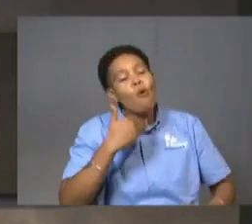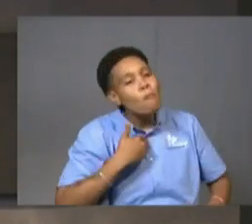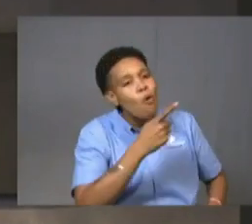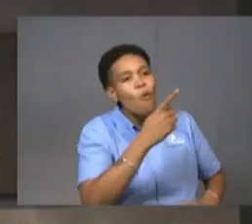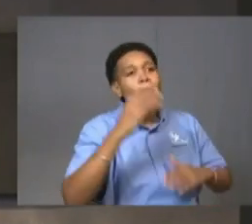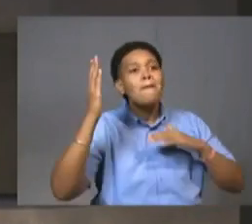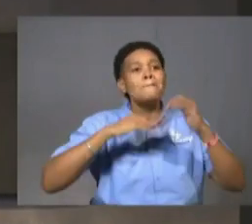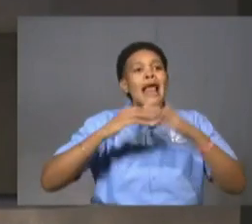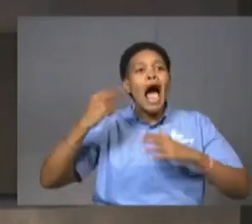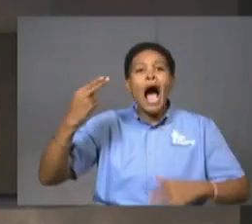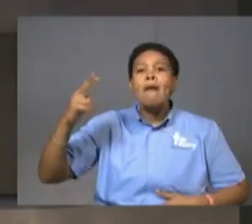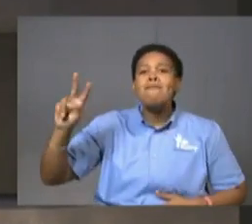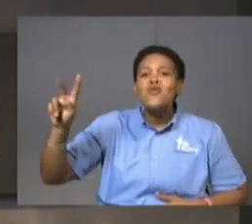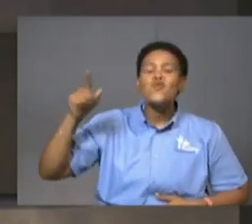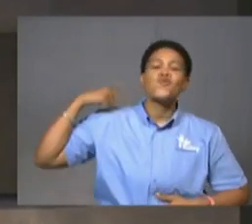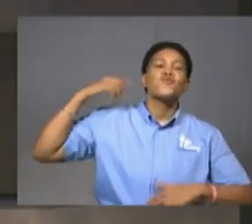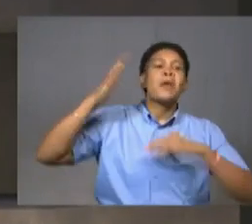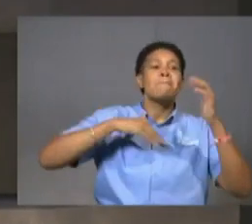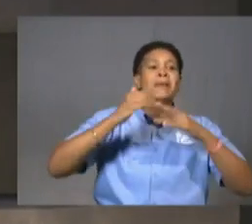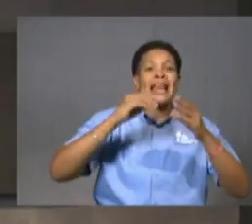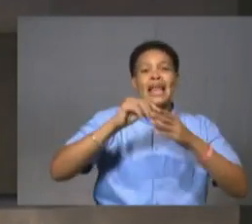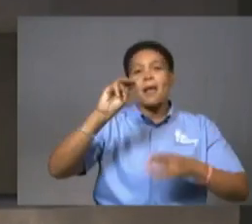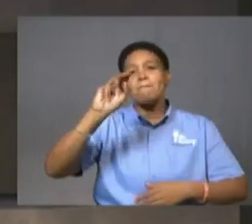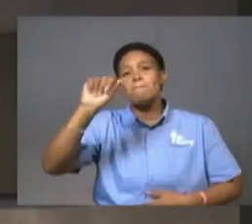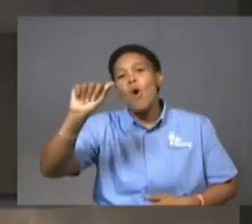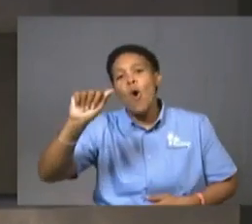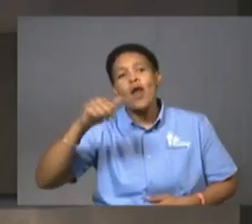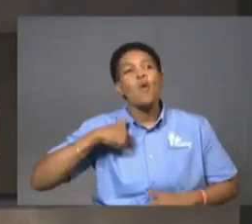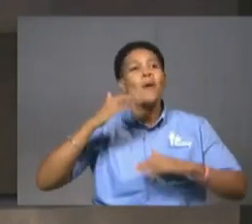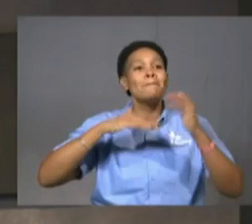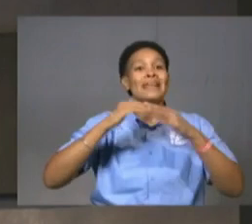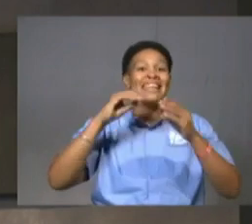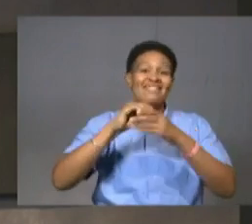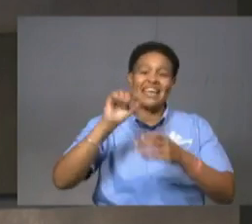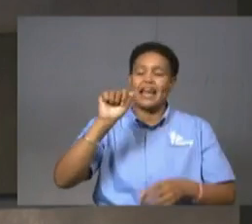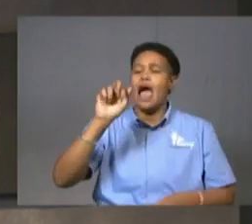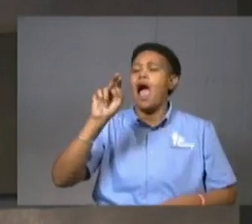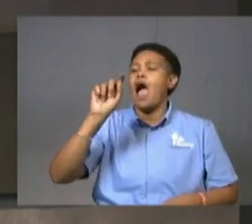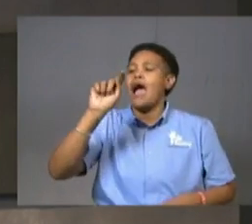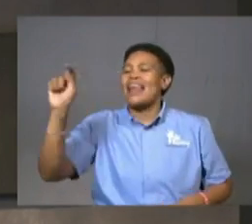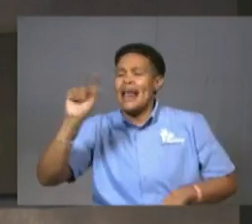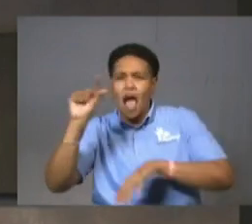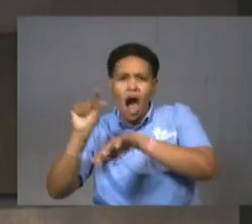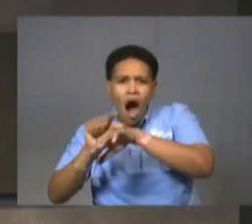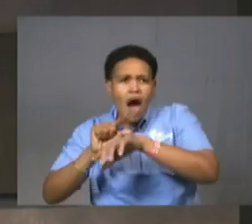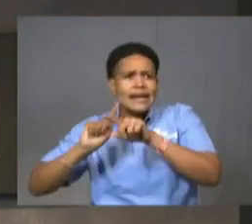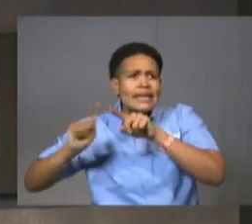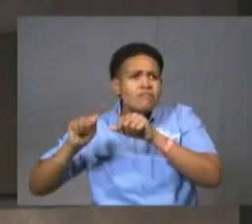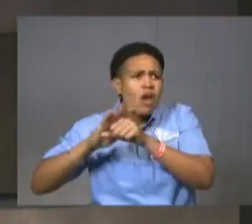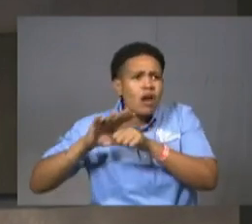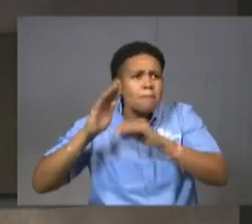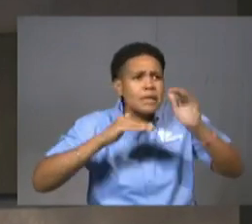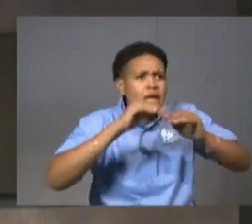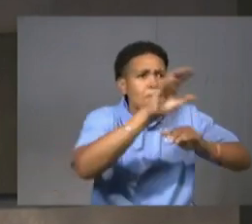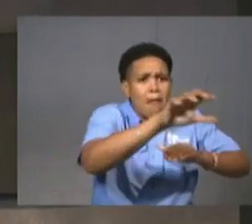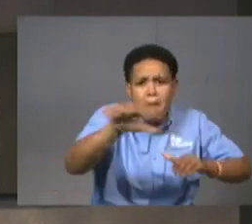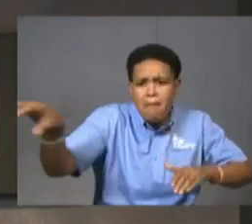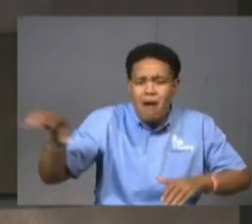housing schemes in Mona. We built housing schemes indeed in Arnett Gardens and many other areas. So in terms of